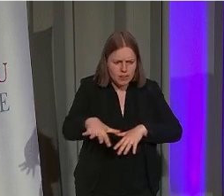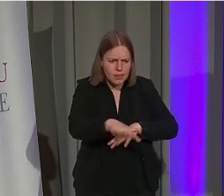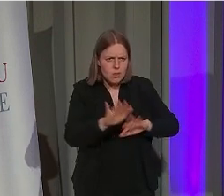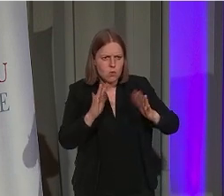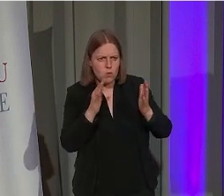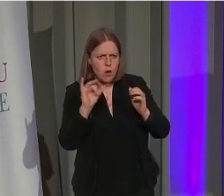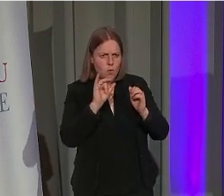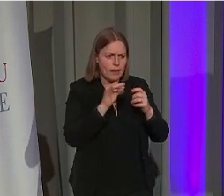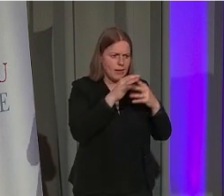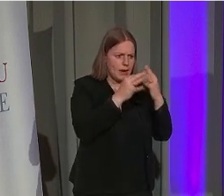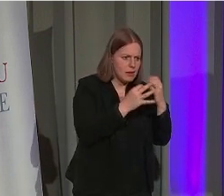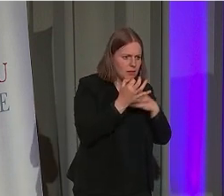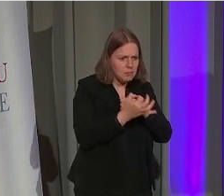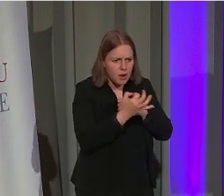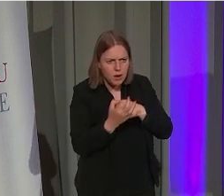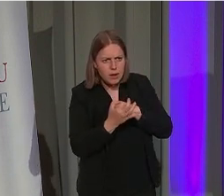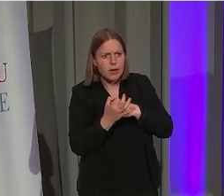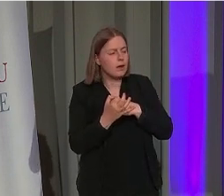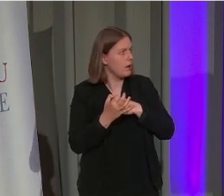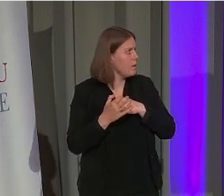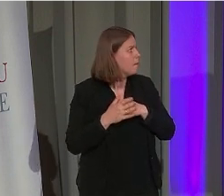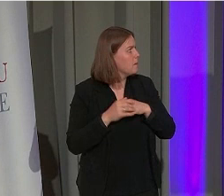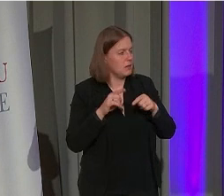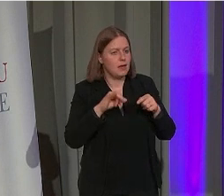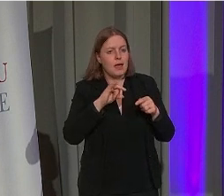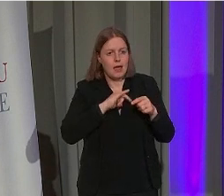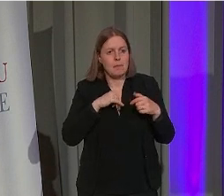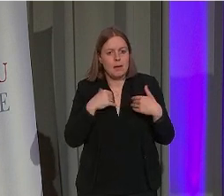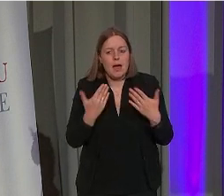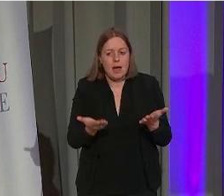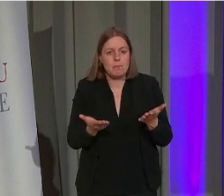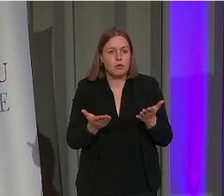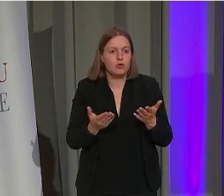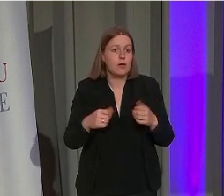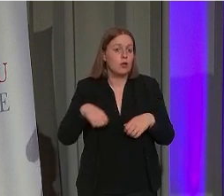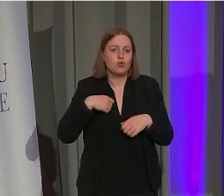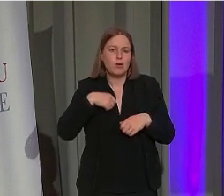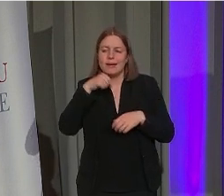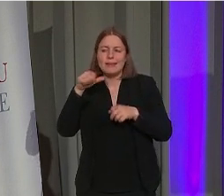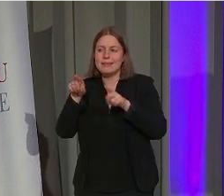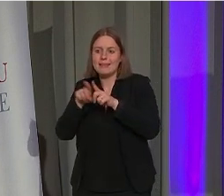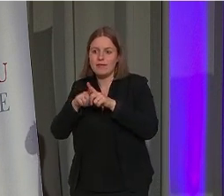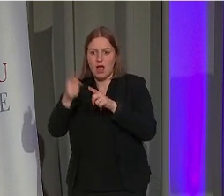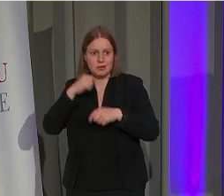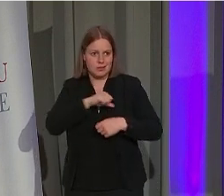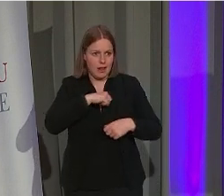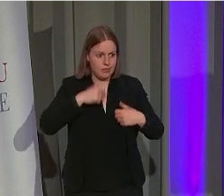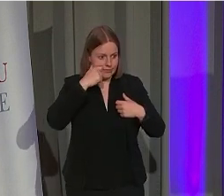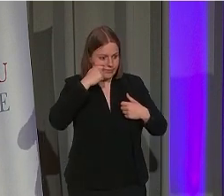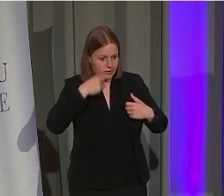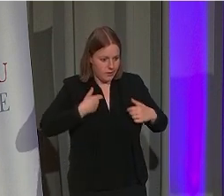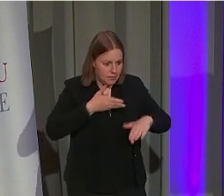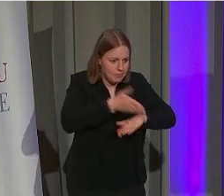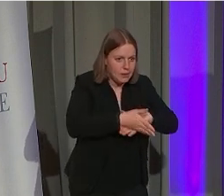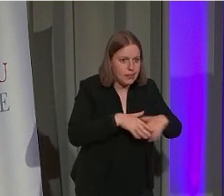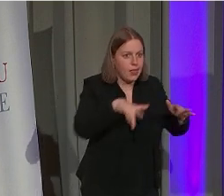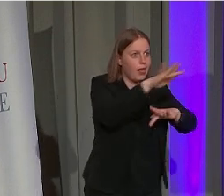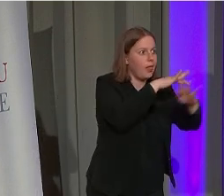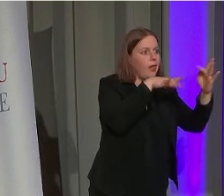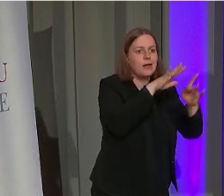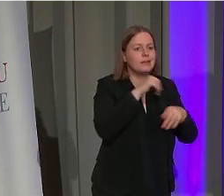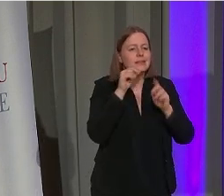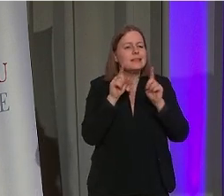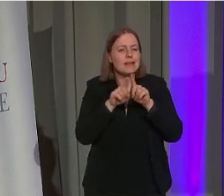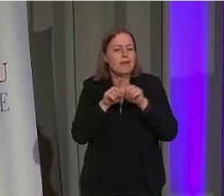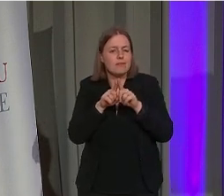get a flavor of what the building looks like and what it was used for. Of course, you can't compare it to